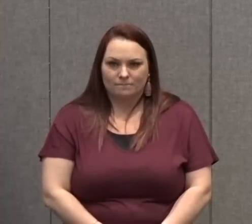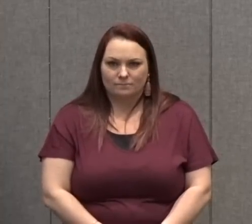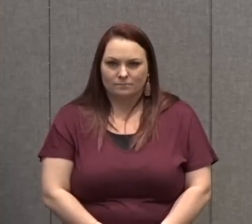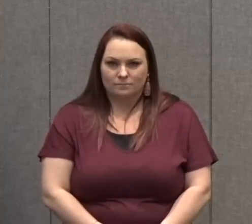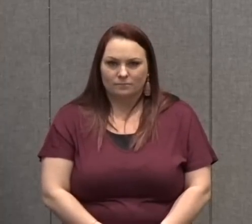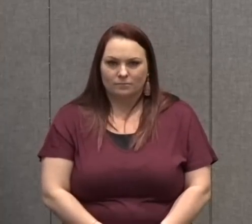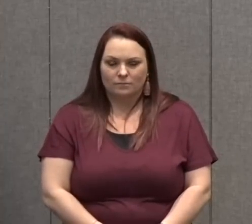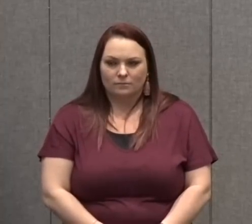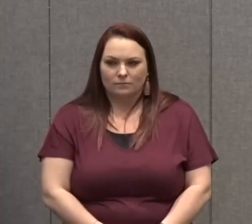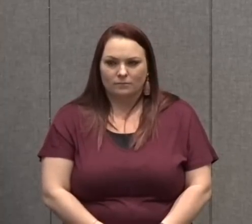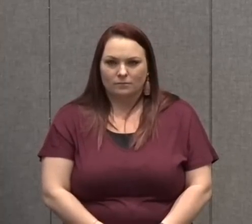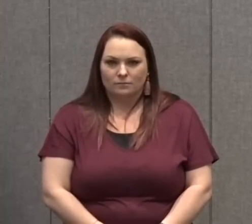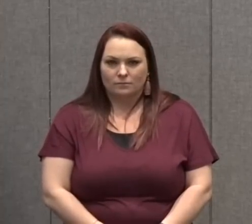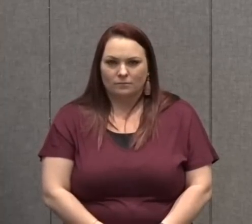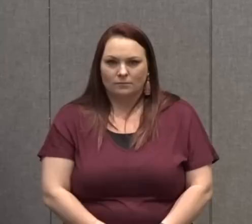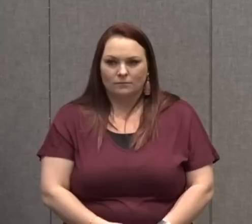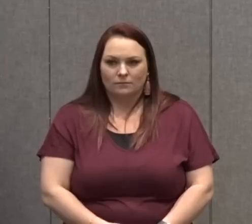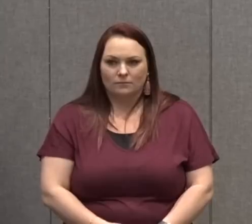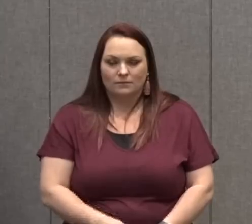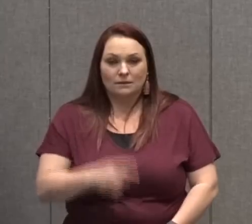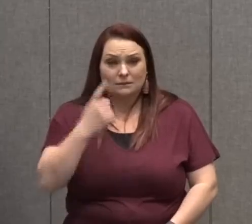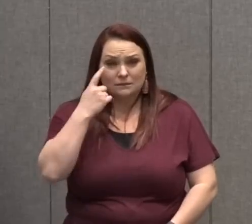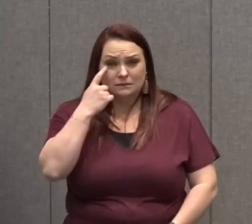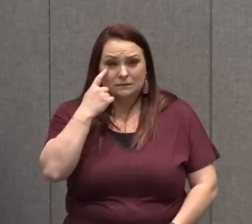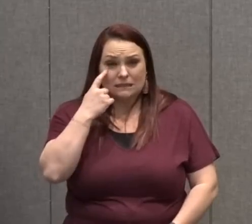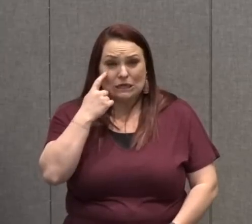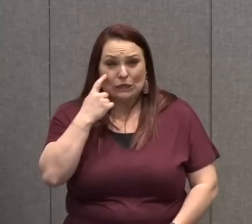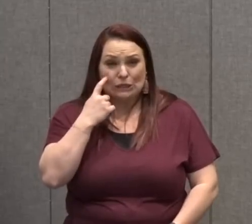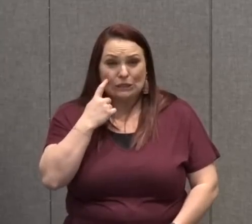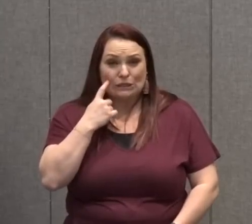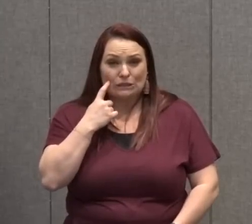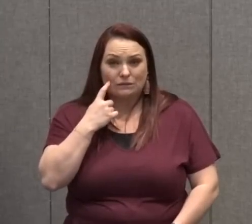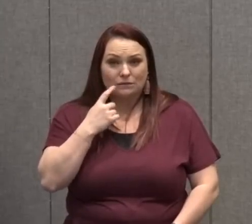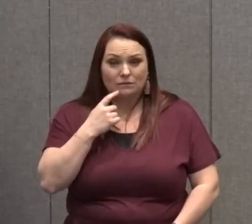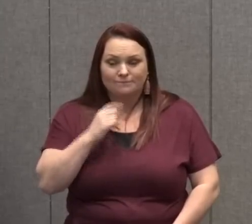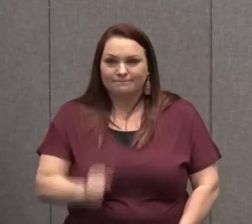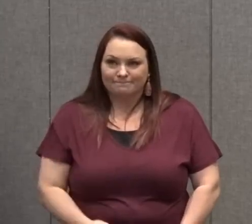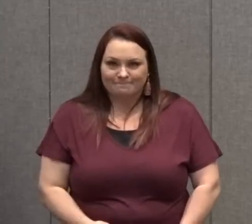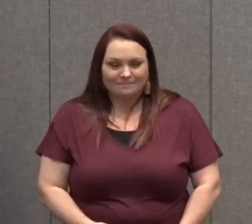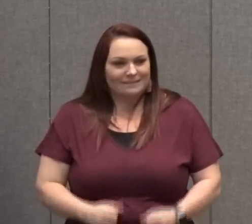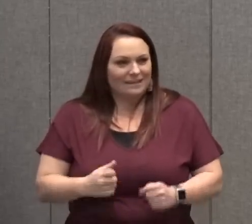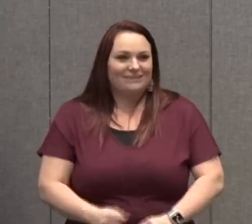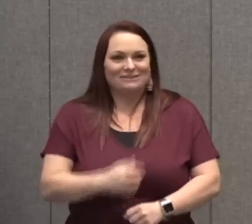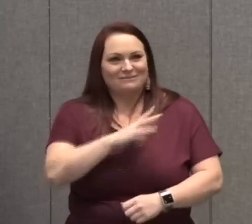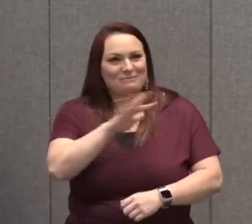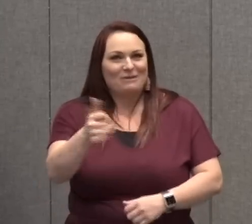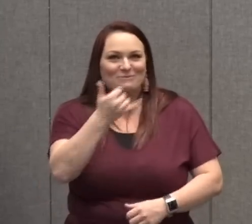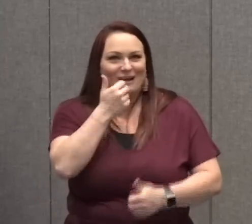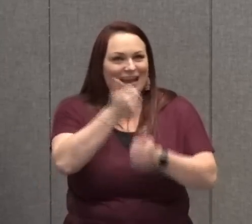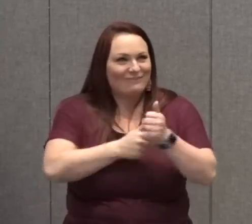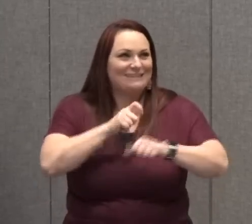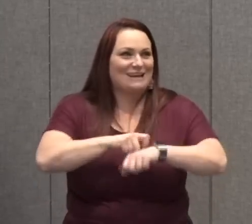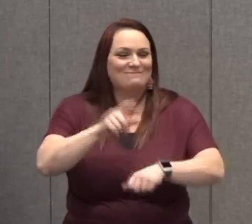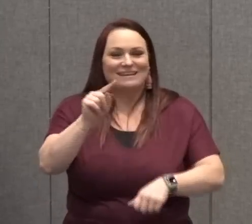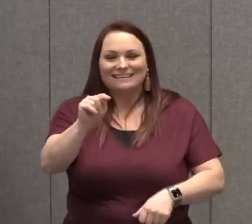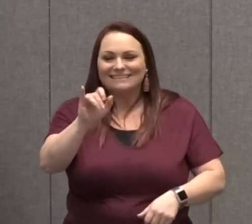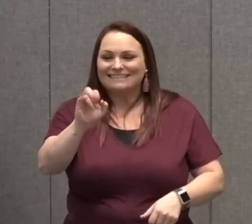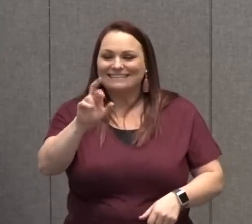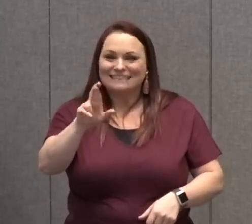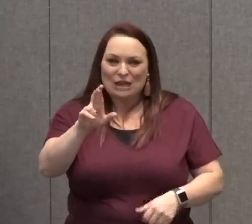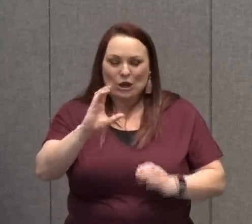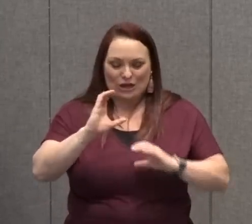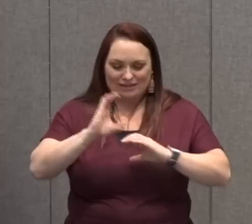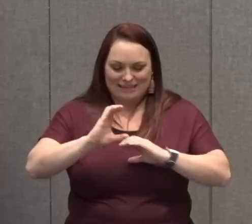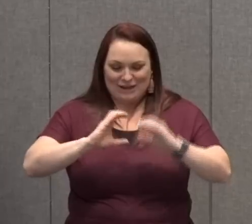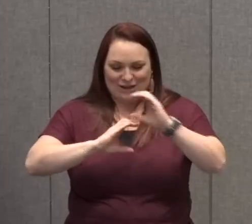tear tear tear t-i-e-r ooh like a tear and a cake